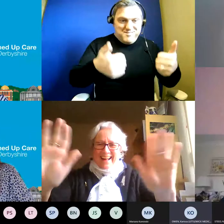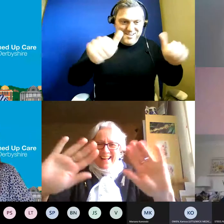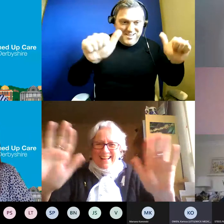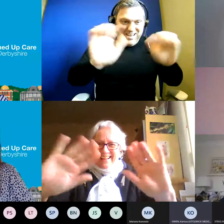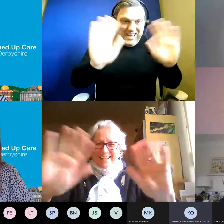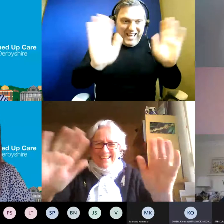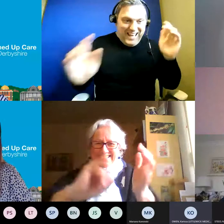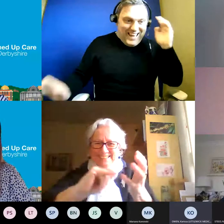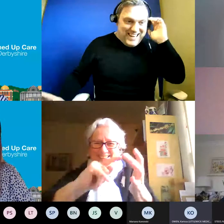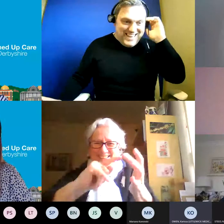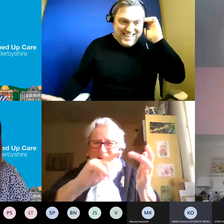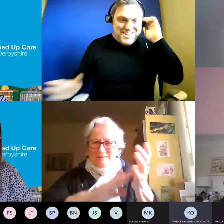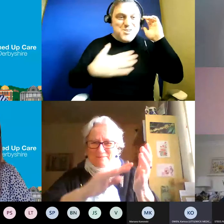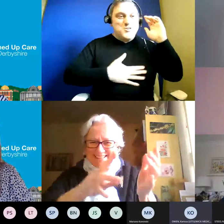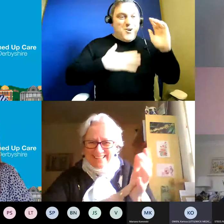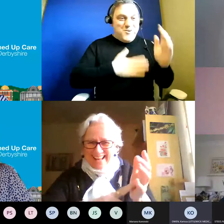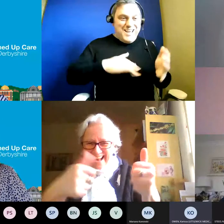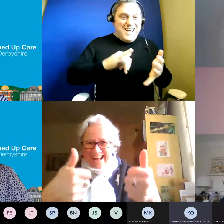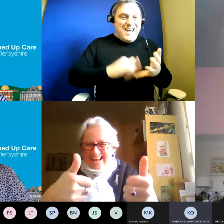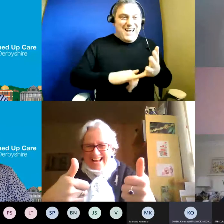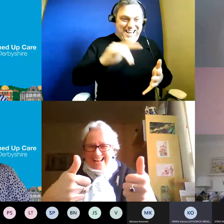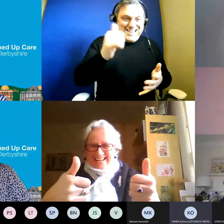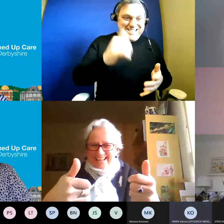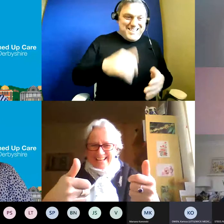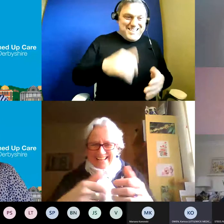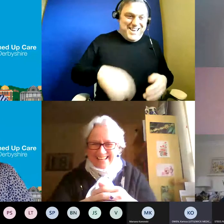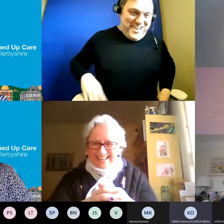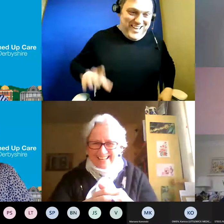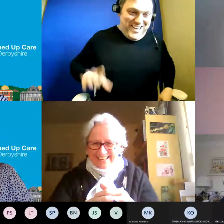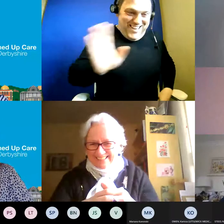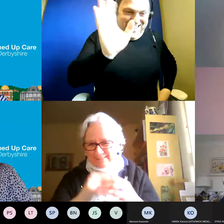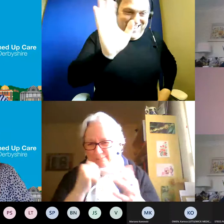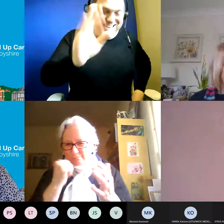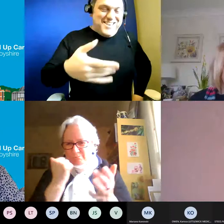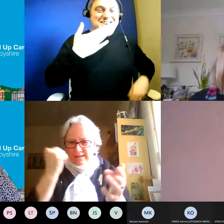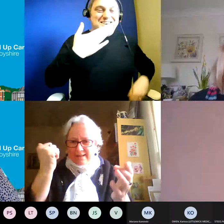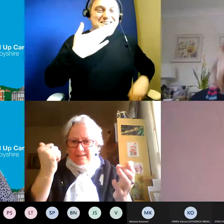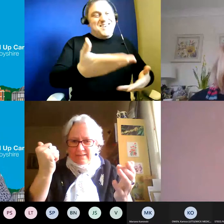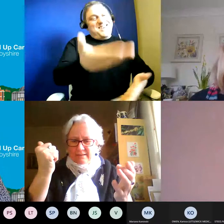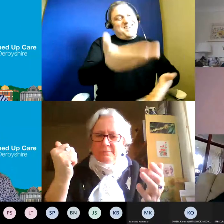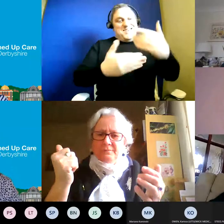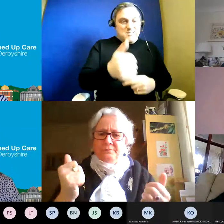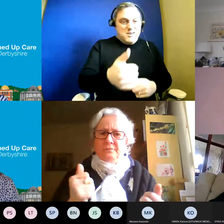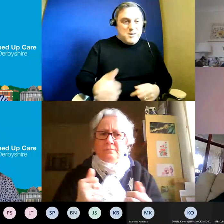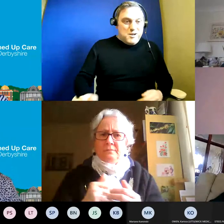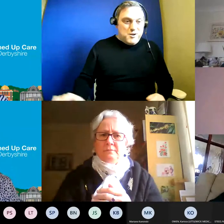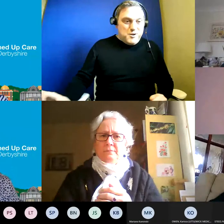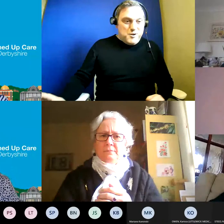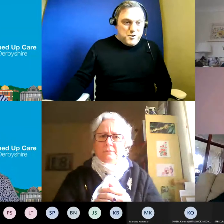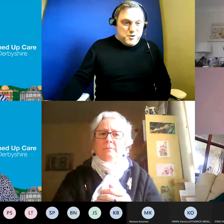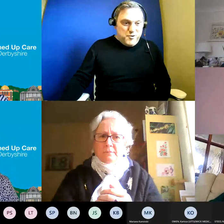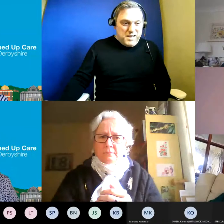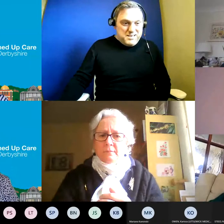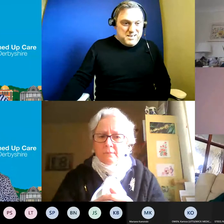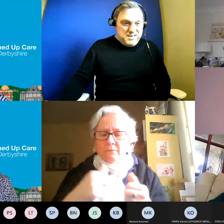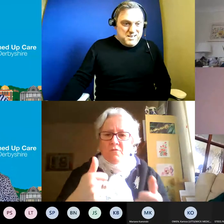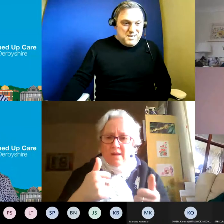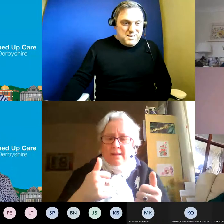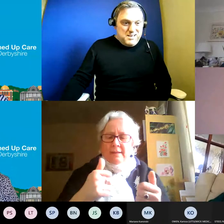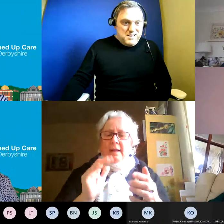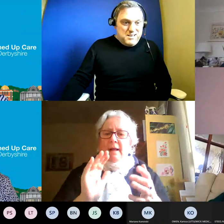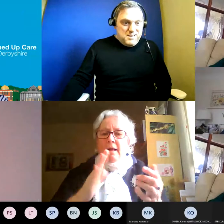can see Sarah. I'm so sorry about that. Thank you. We'll let Sarah go ahead and ask her question now. Thank you very much.